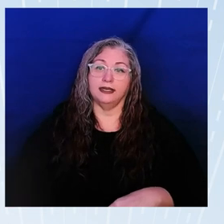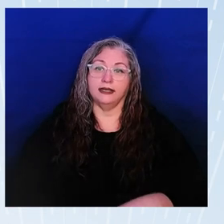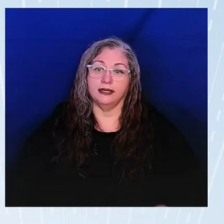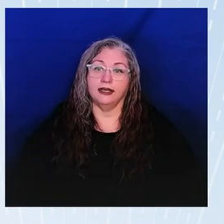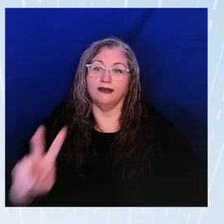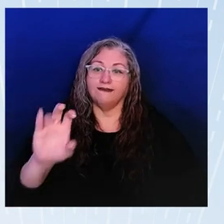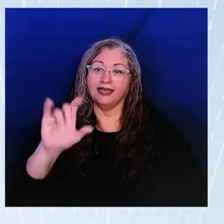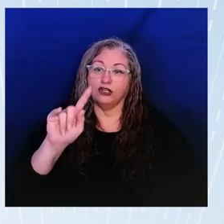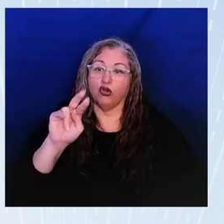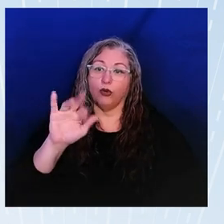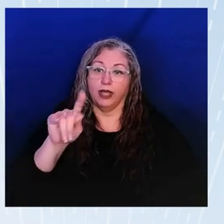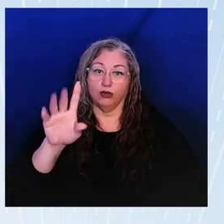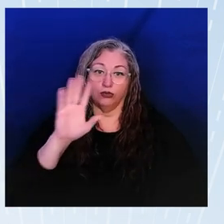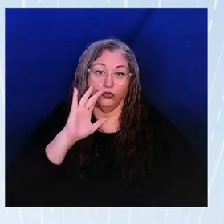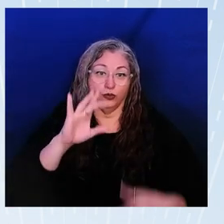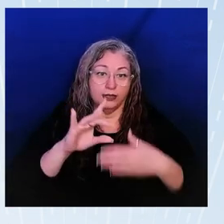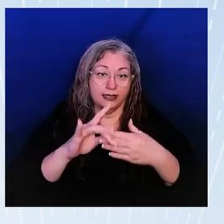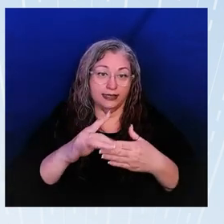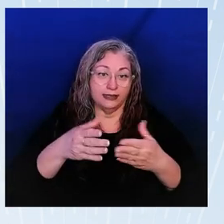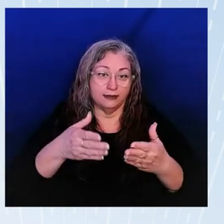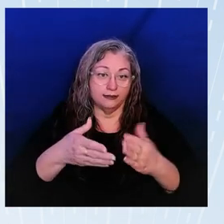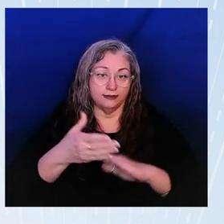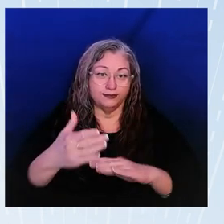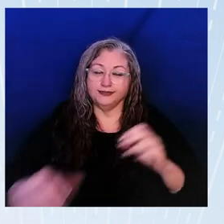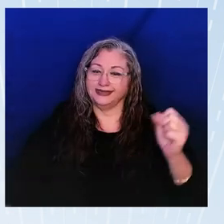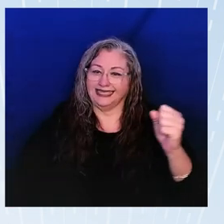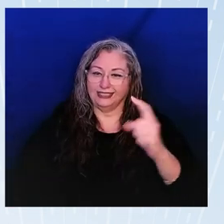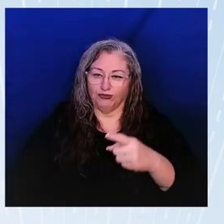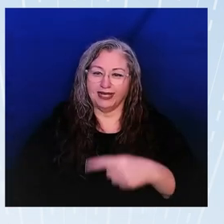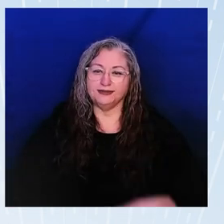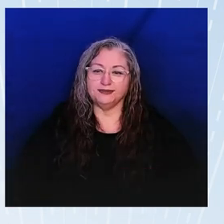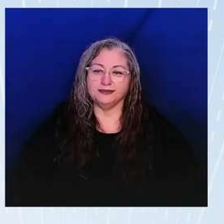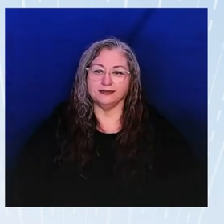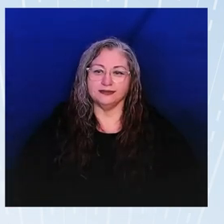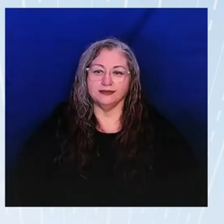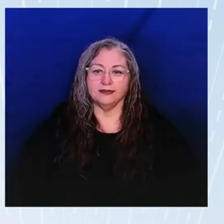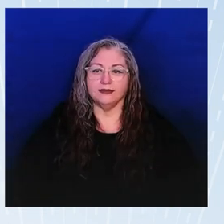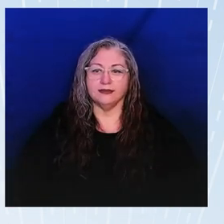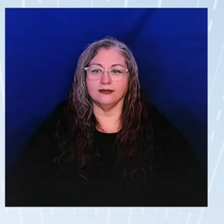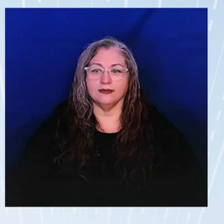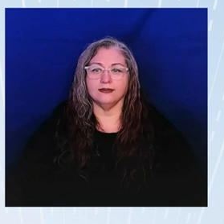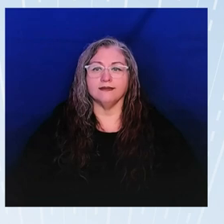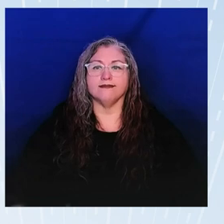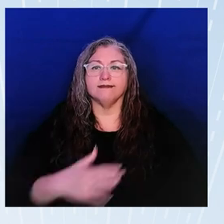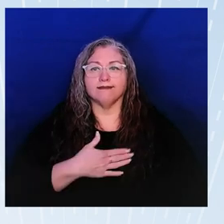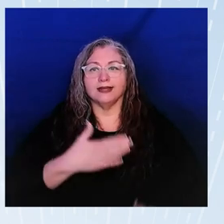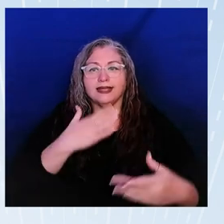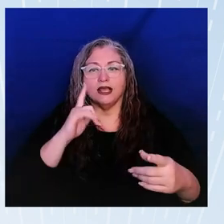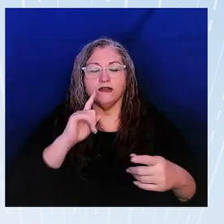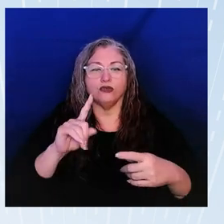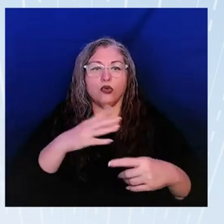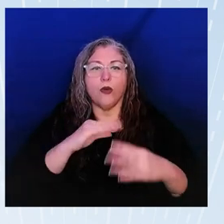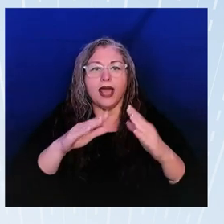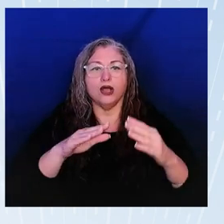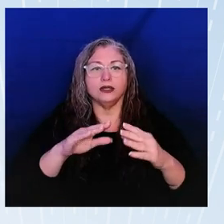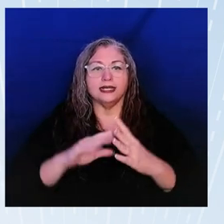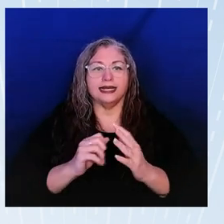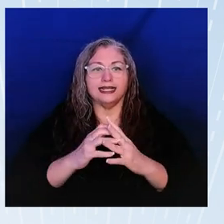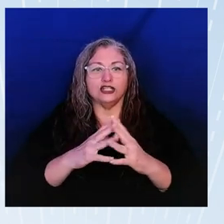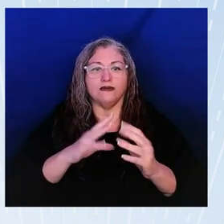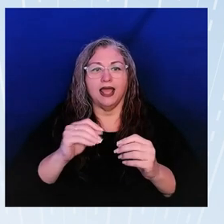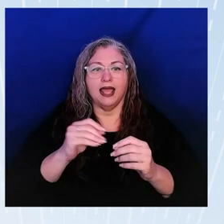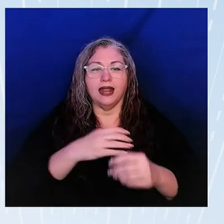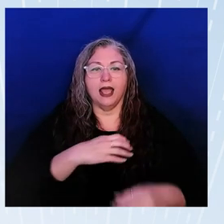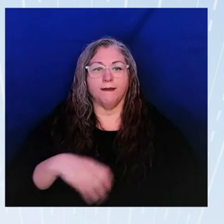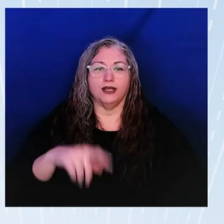you are going to take the lead for us here. Yes, that's right. Heartfelt thanks to the White House Initiative and the White House, Ambassador Tai and